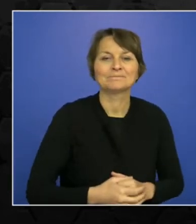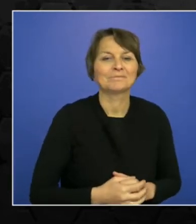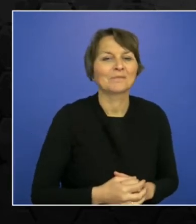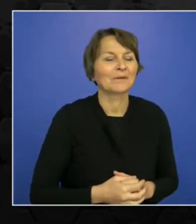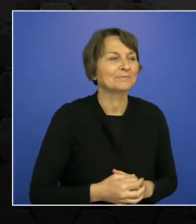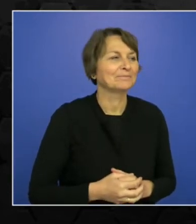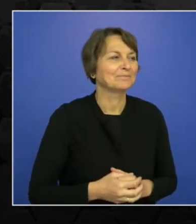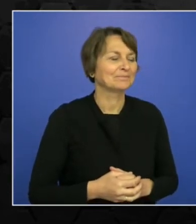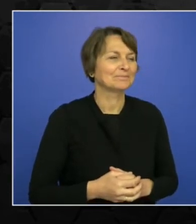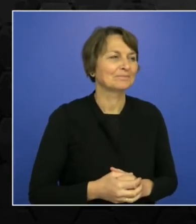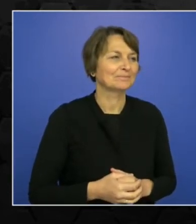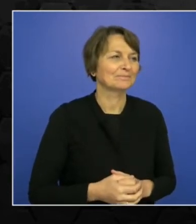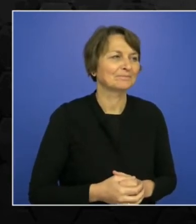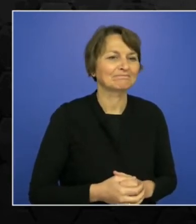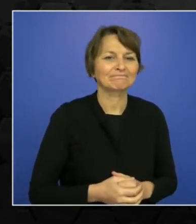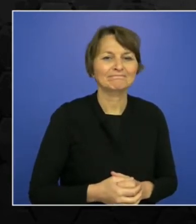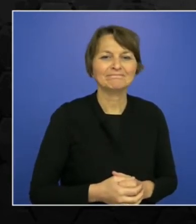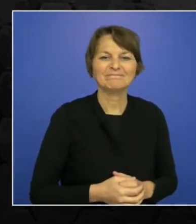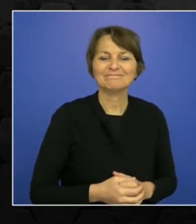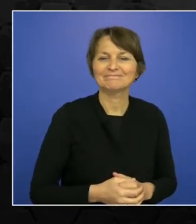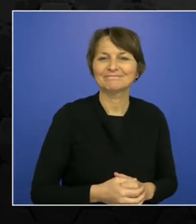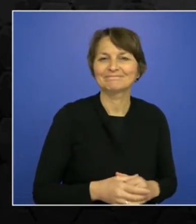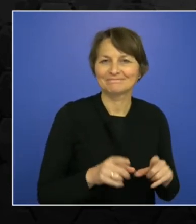I loved the room.